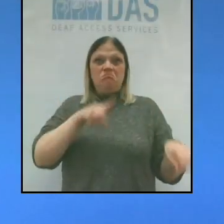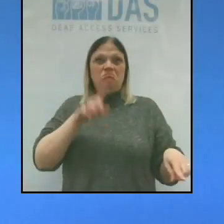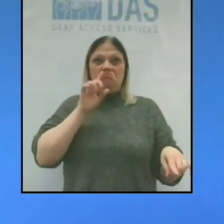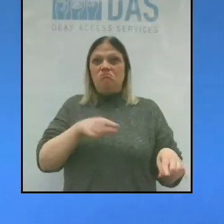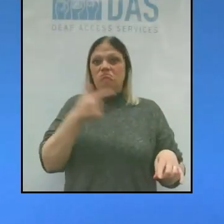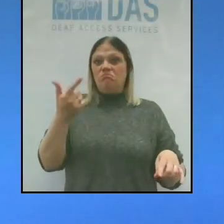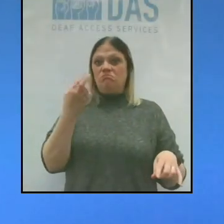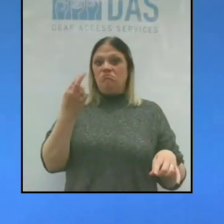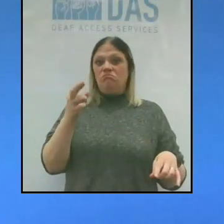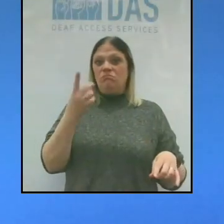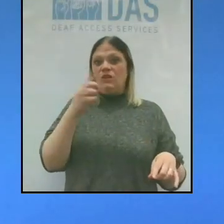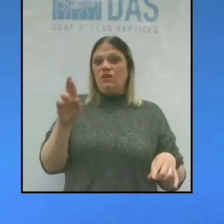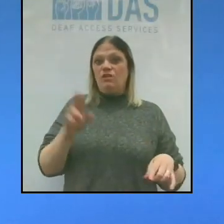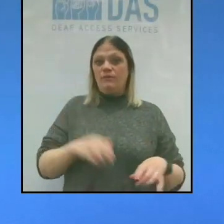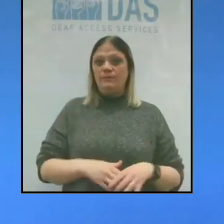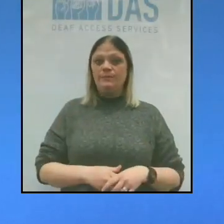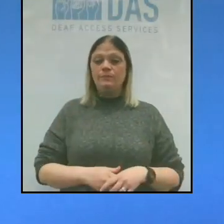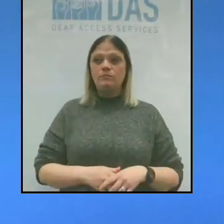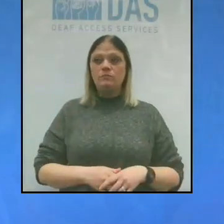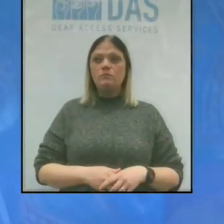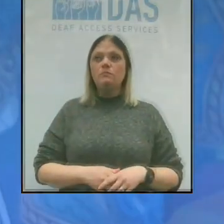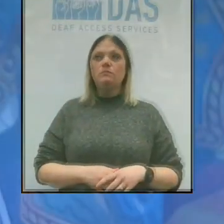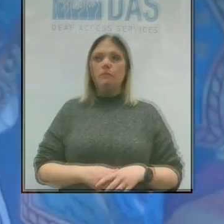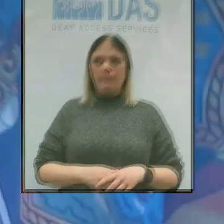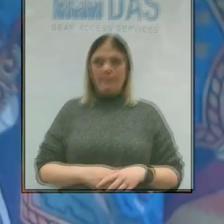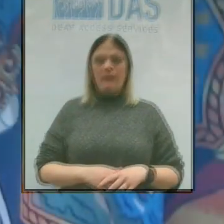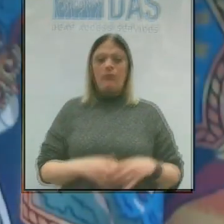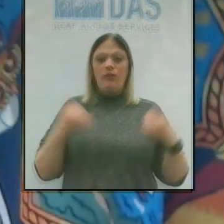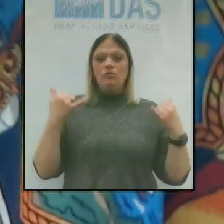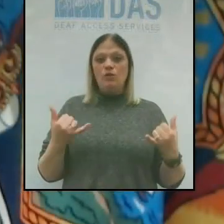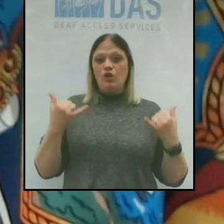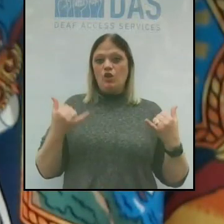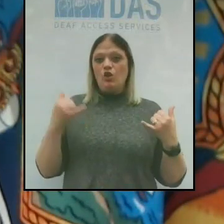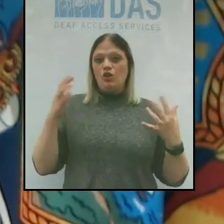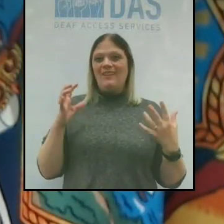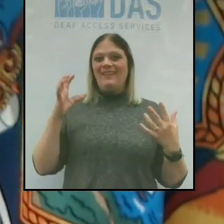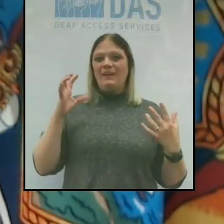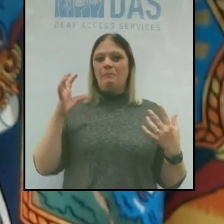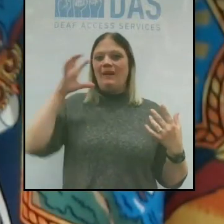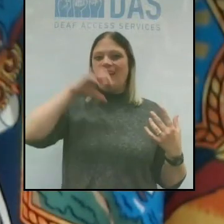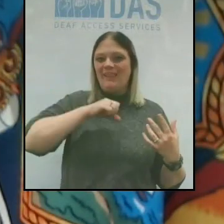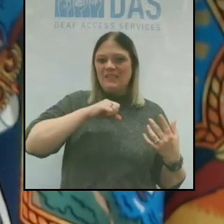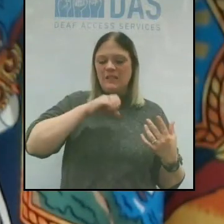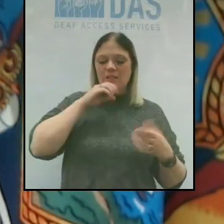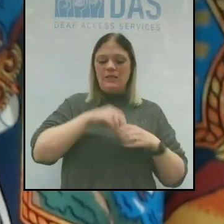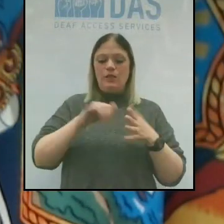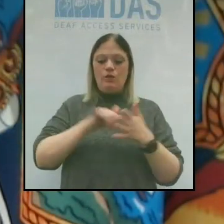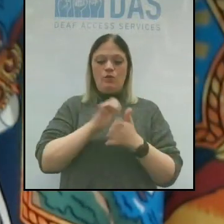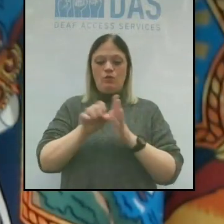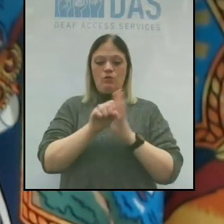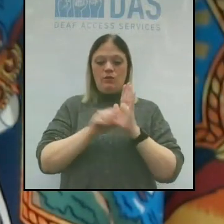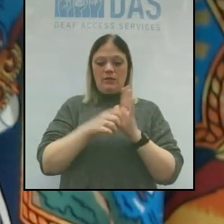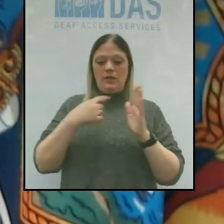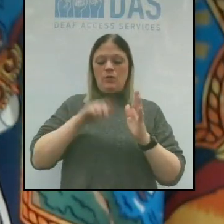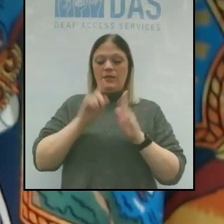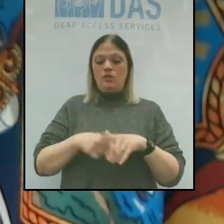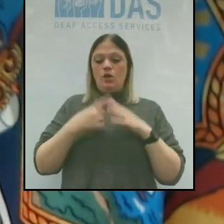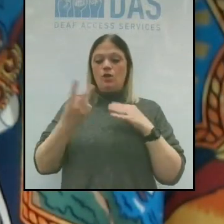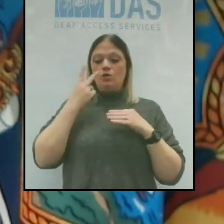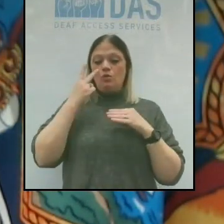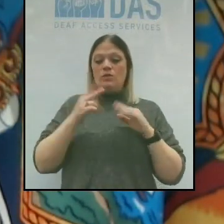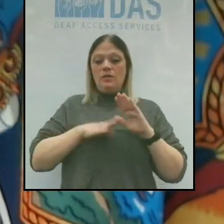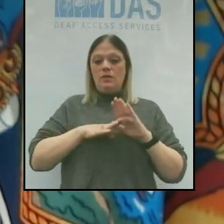it over to Dr. Burstein. Sure. Well, the current hypothesis is that in New York State we started to see an upswing